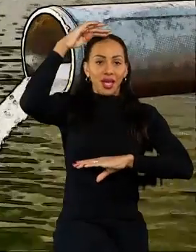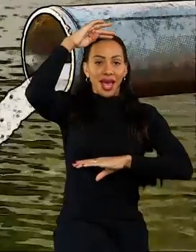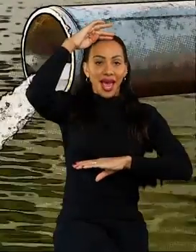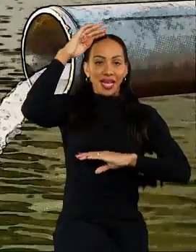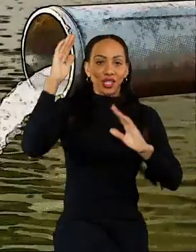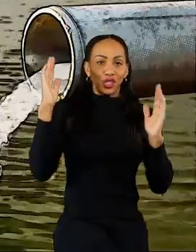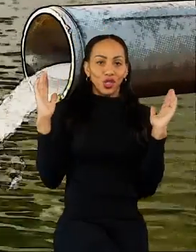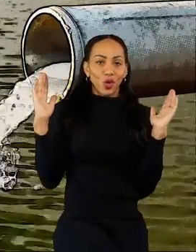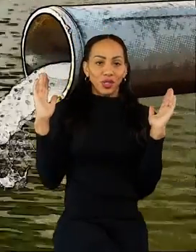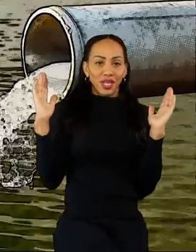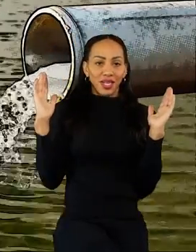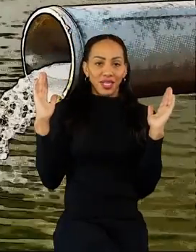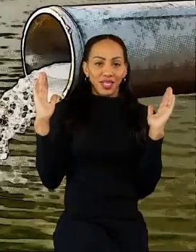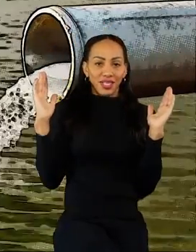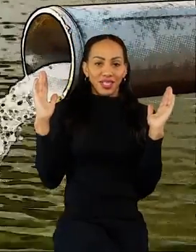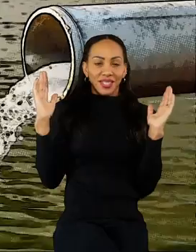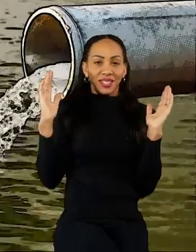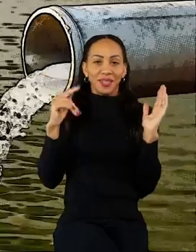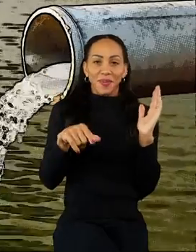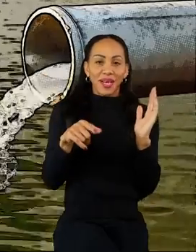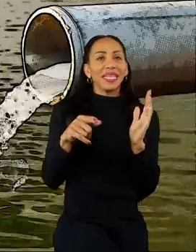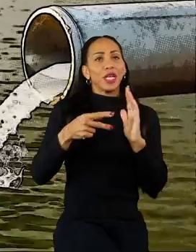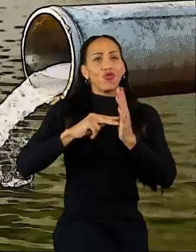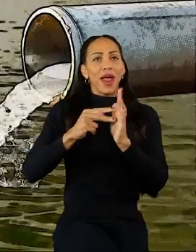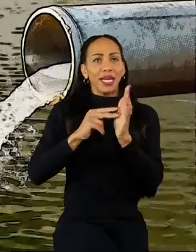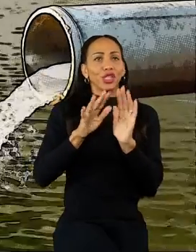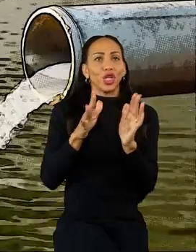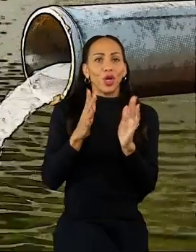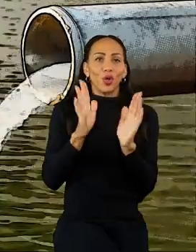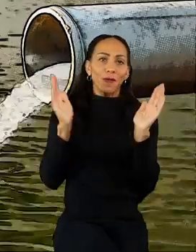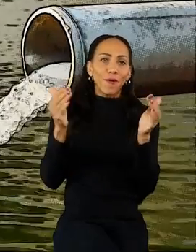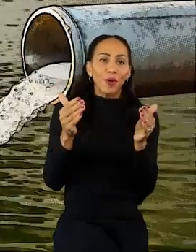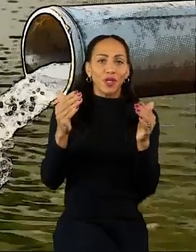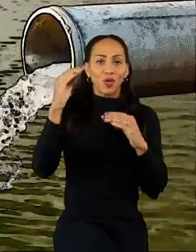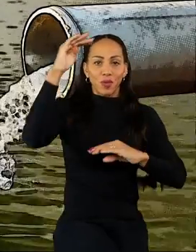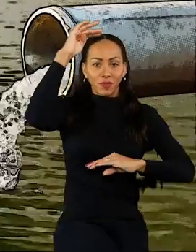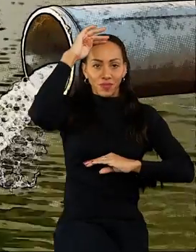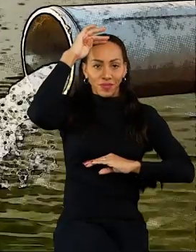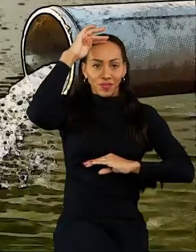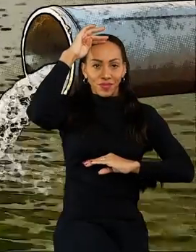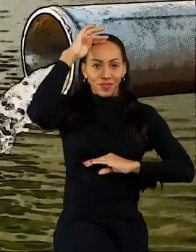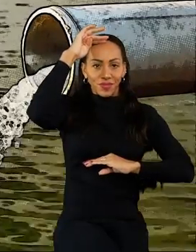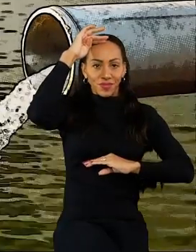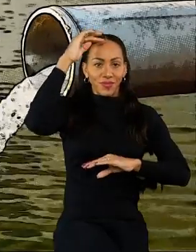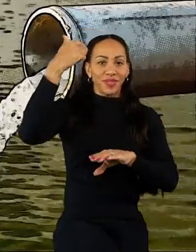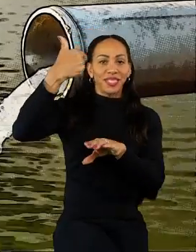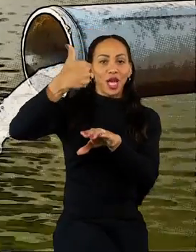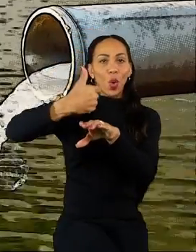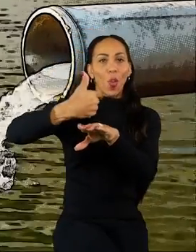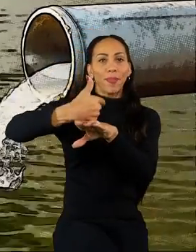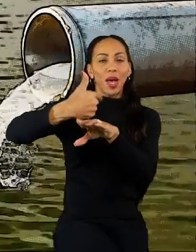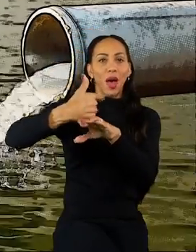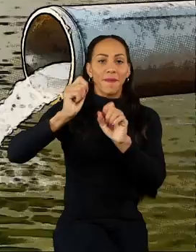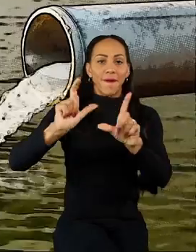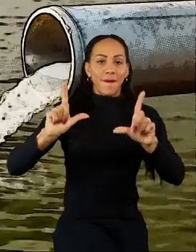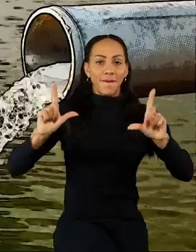shot. So every shot is, every piece is arranged just so it's your head and shoulder. If anyone can come in on